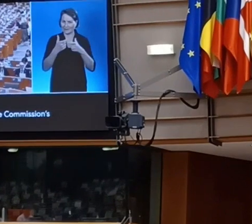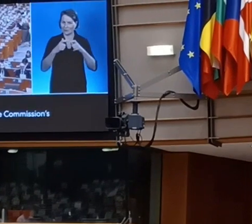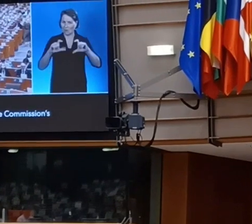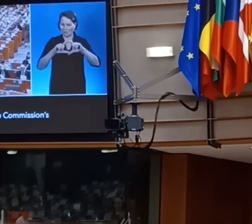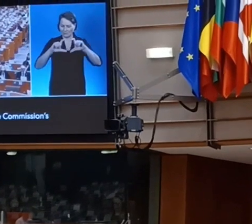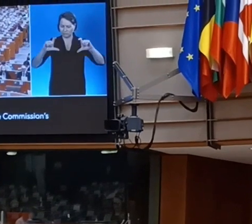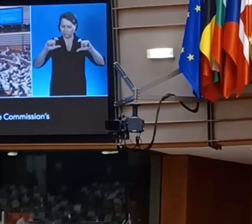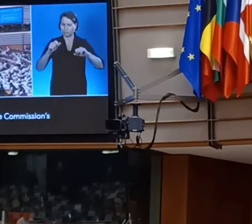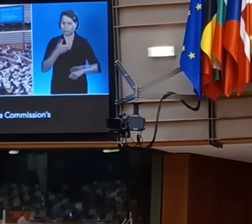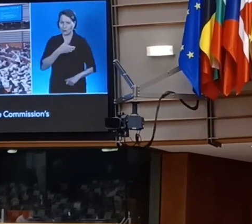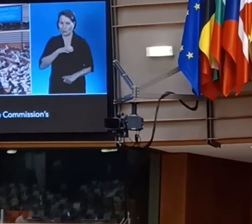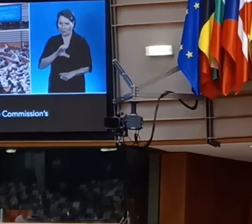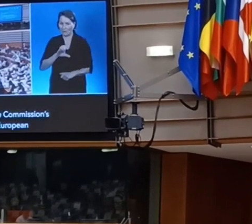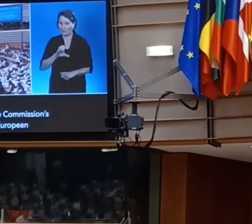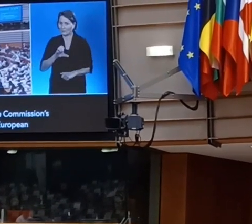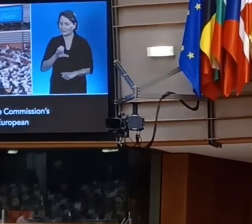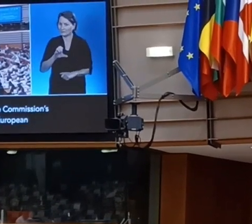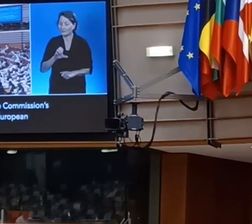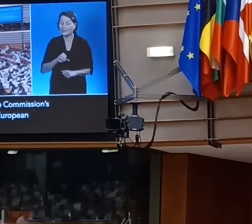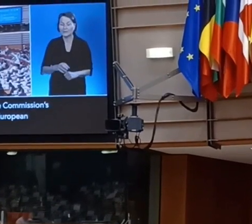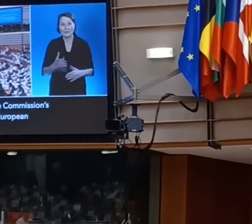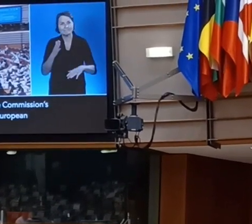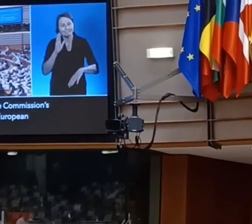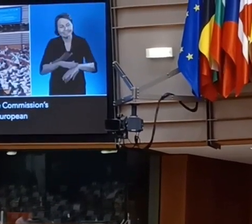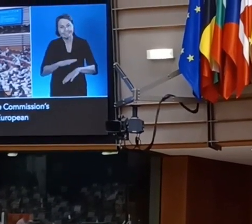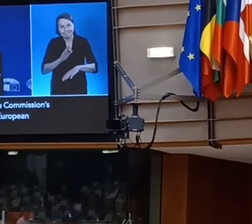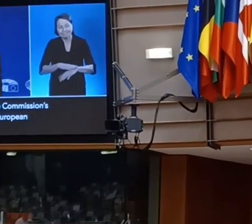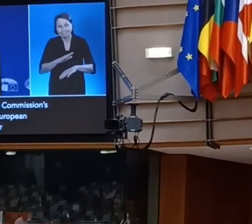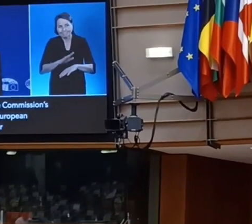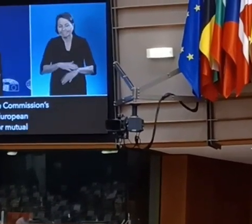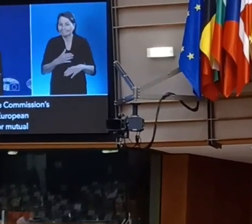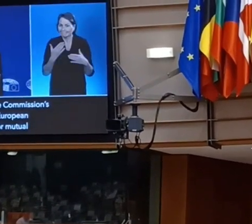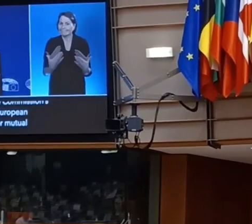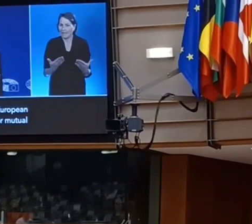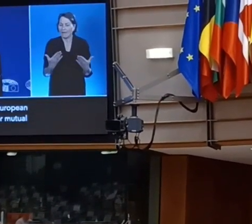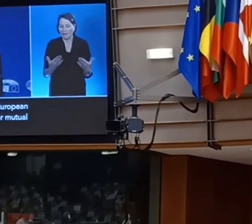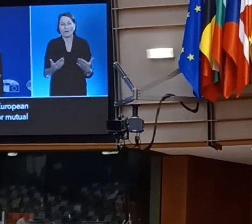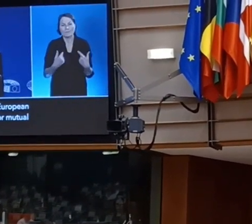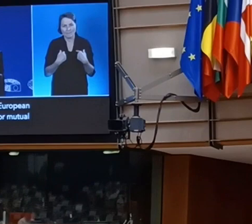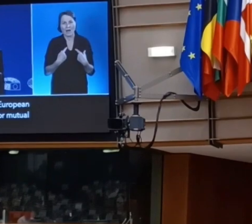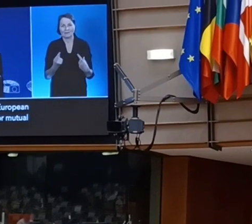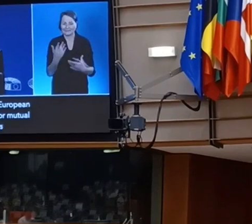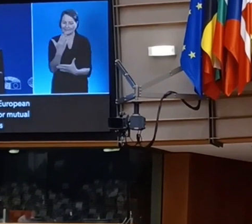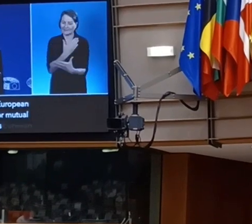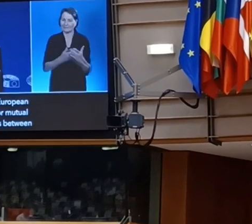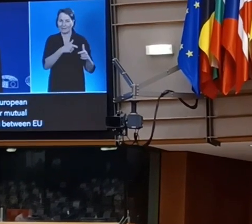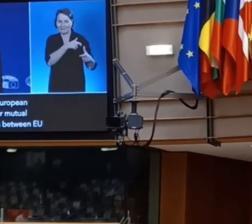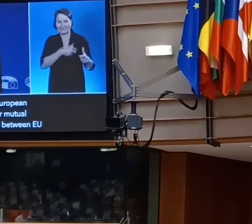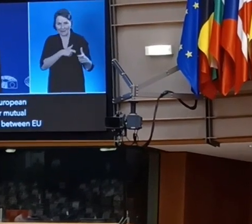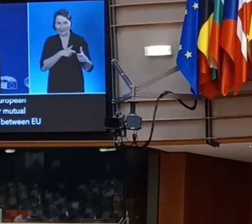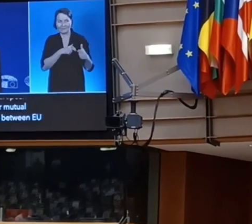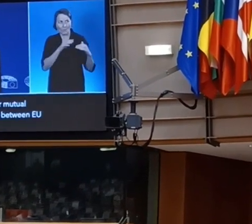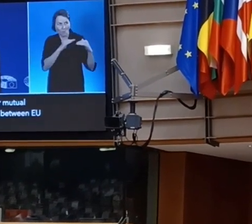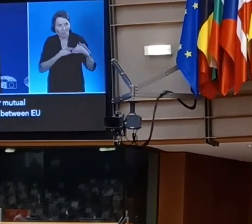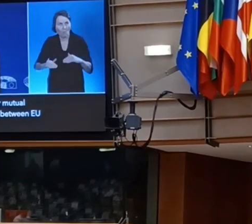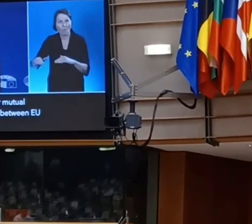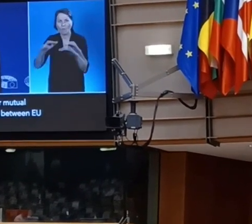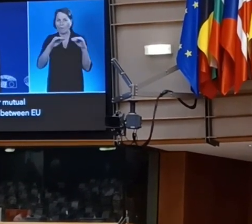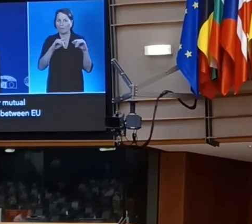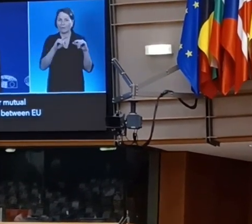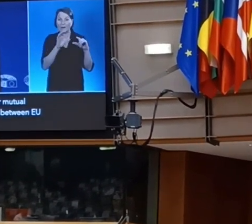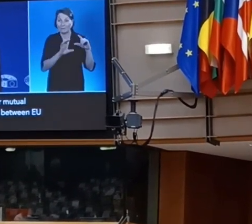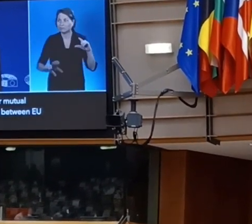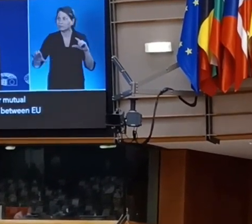high time for mutual recognition of a disability status between member states. Why are we still not